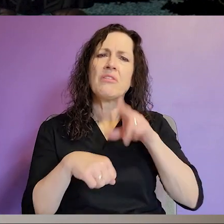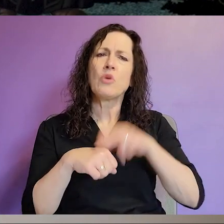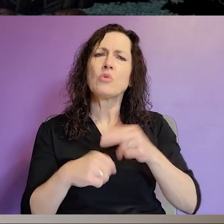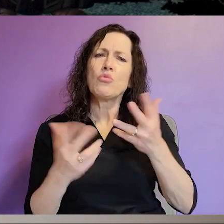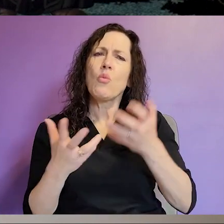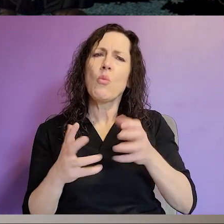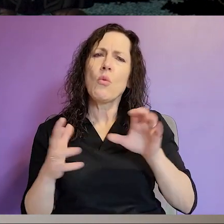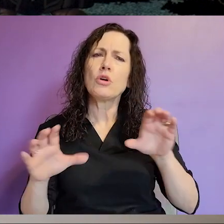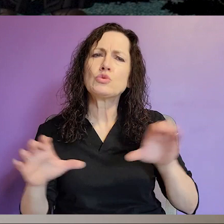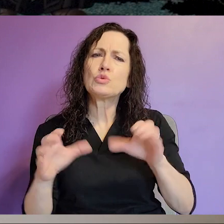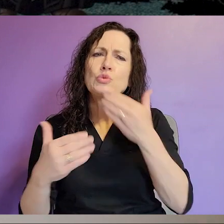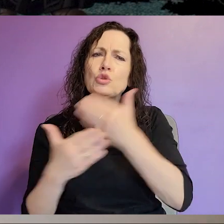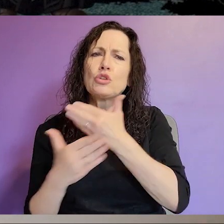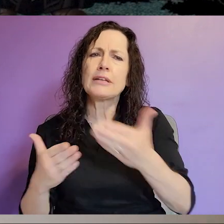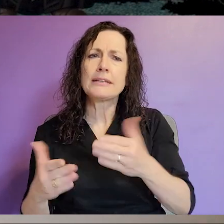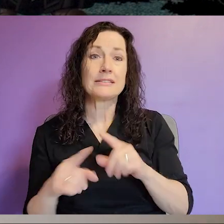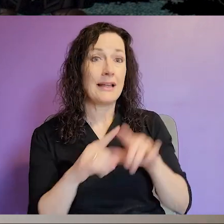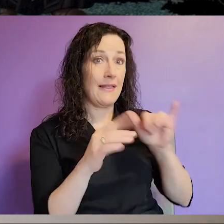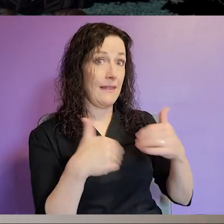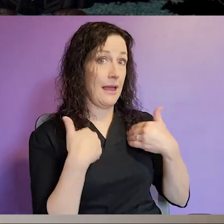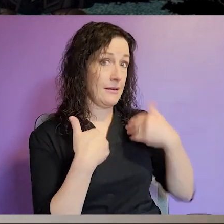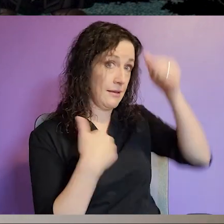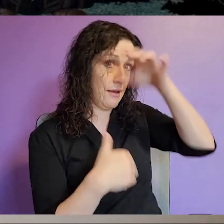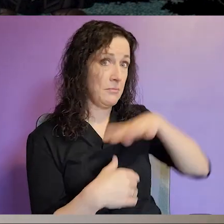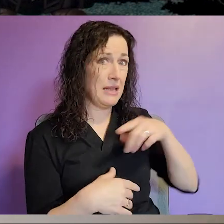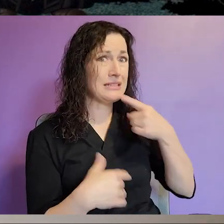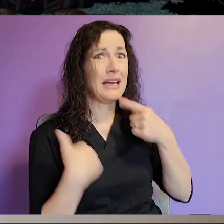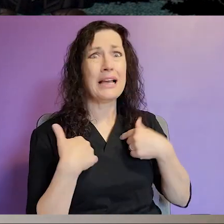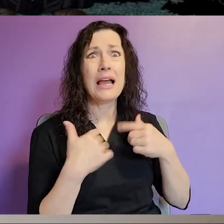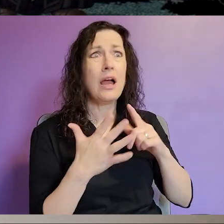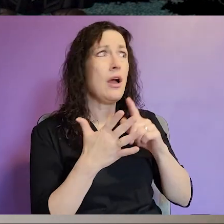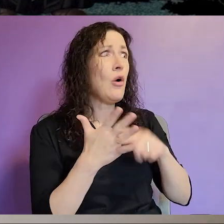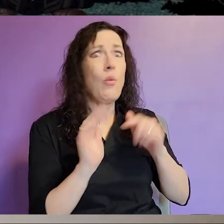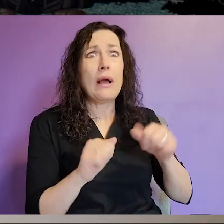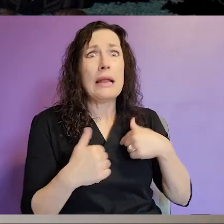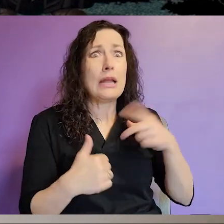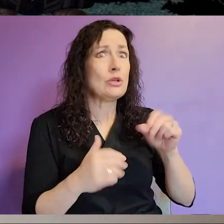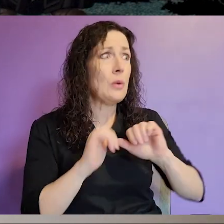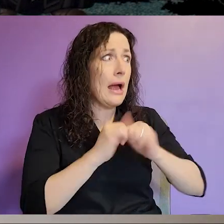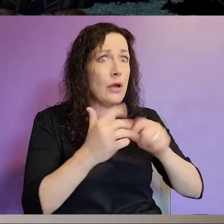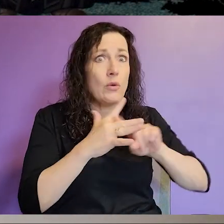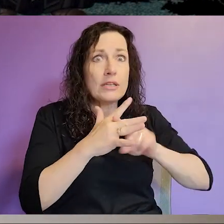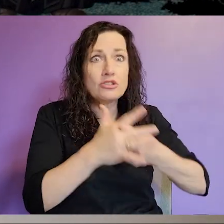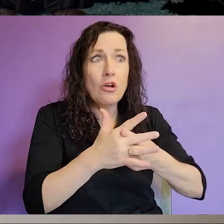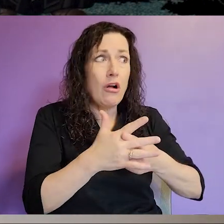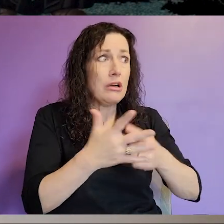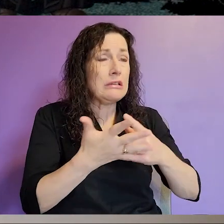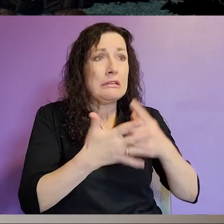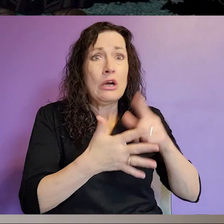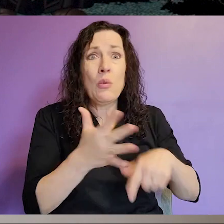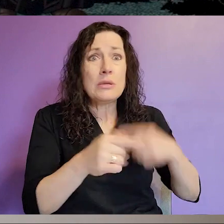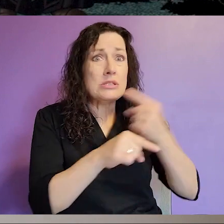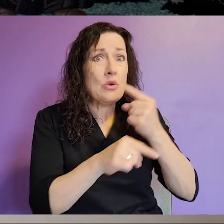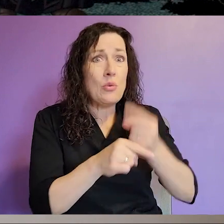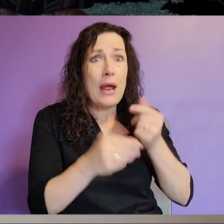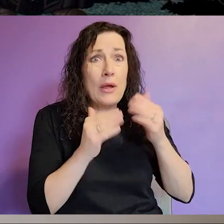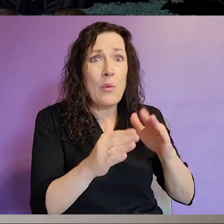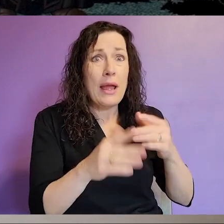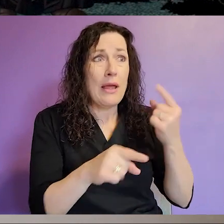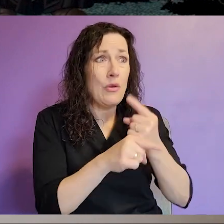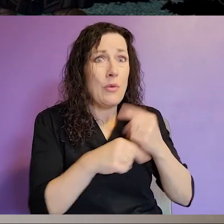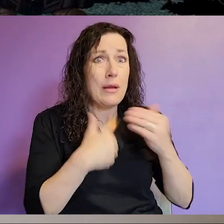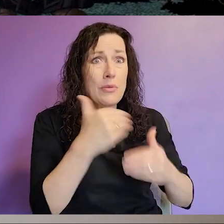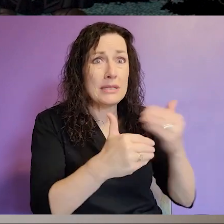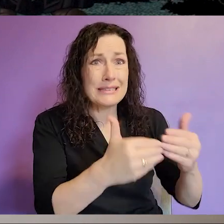We would like to do good things. And this young lad is saying, what can I do? How do I start the